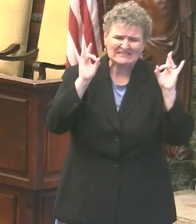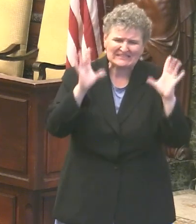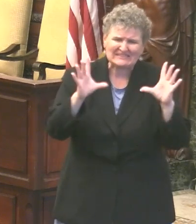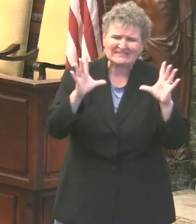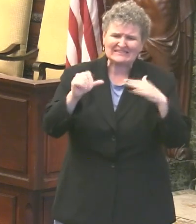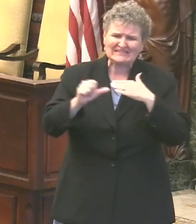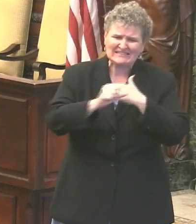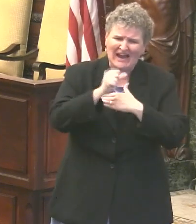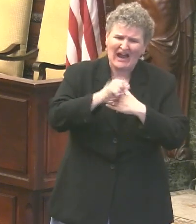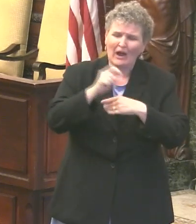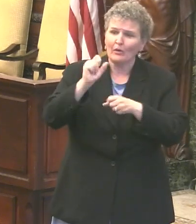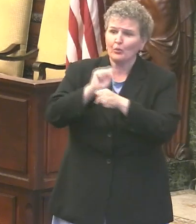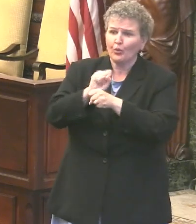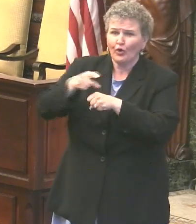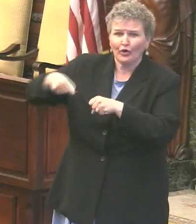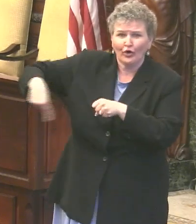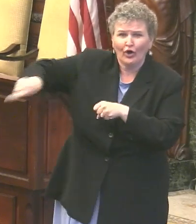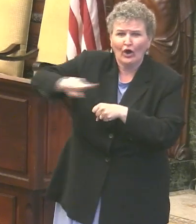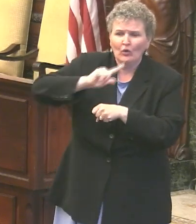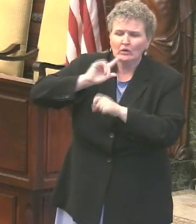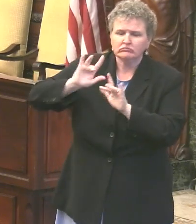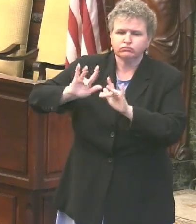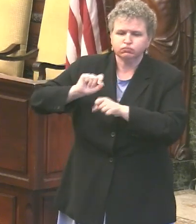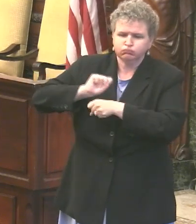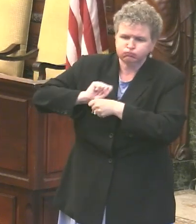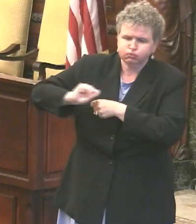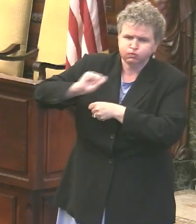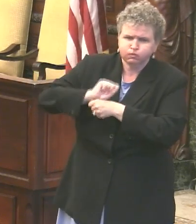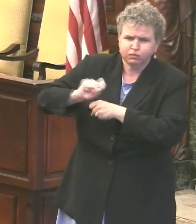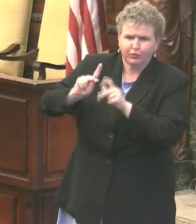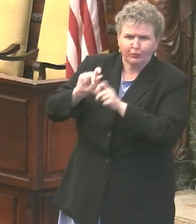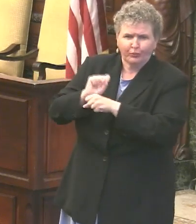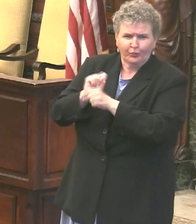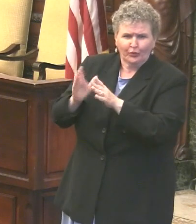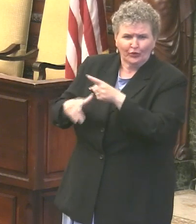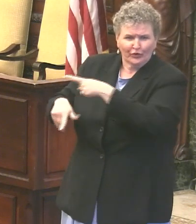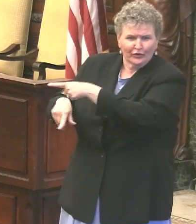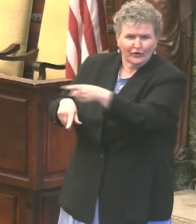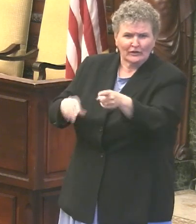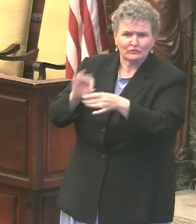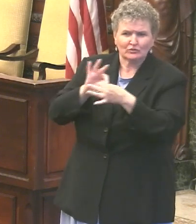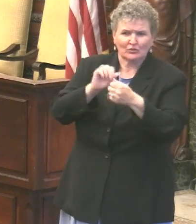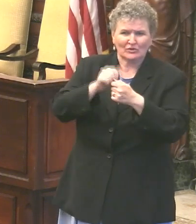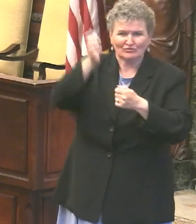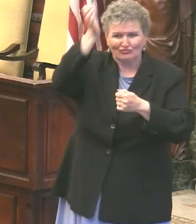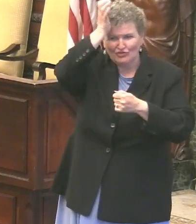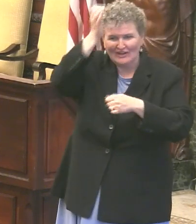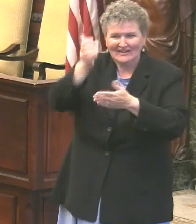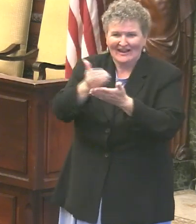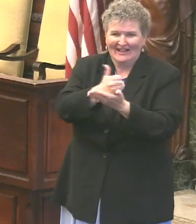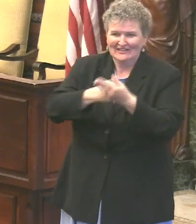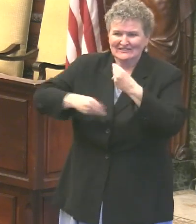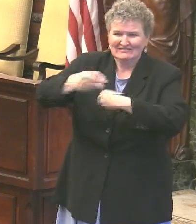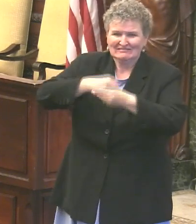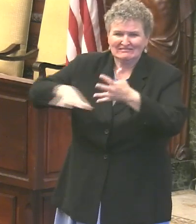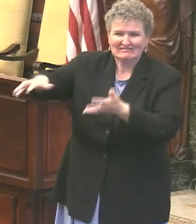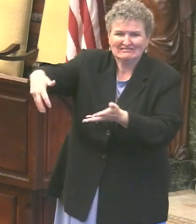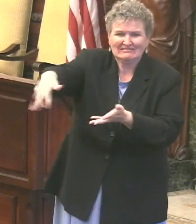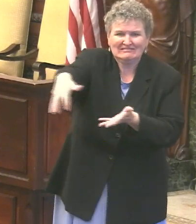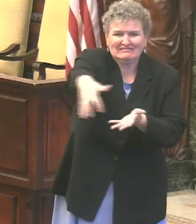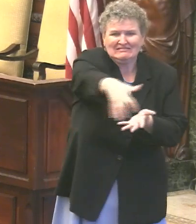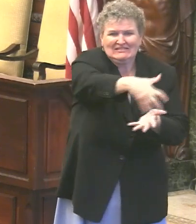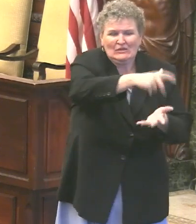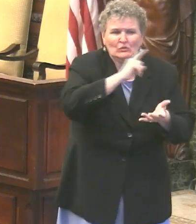on days like today, which leads me to my next topic, trash and recycling collections. We are still running 1 or 2 days behind, and we ask